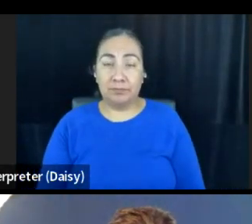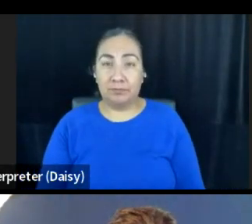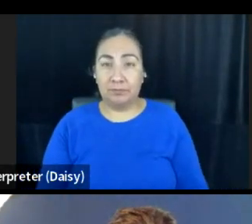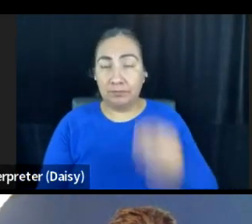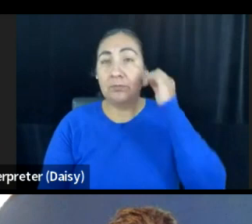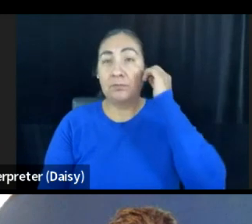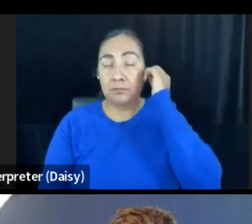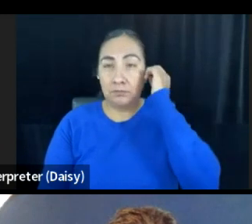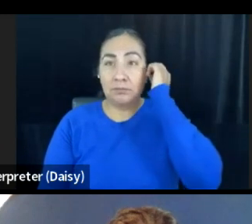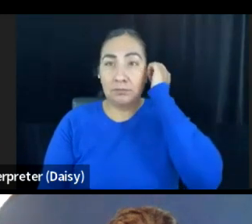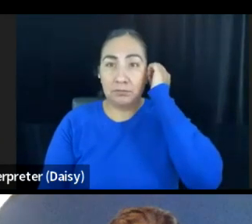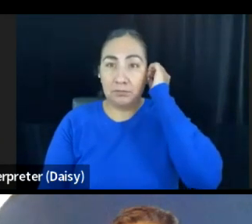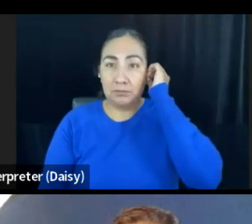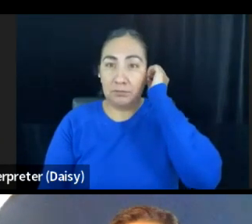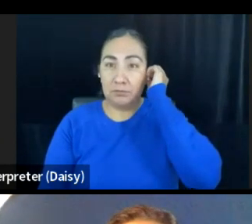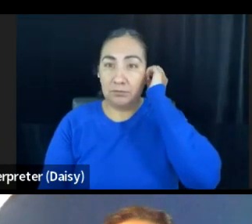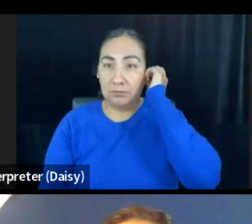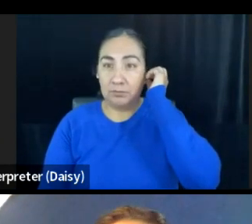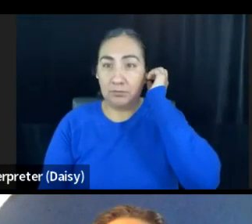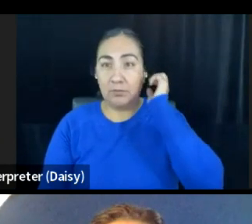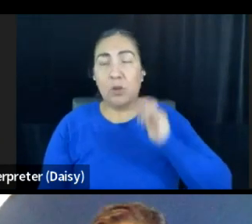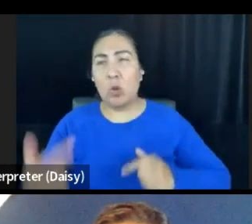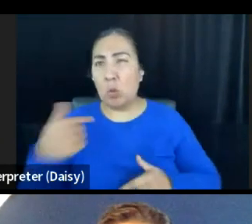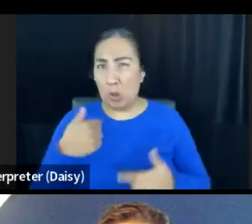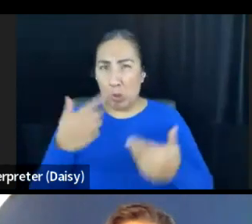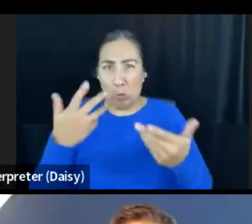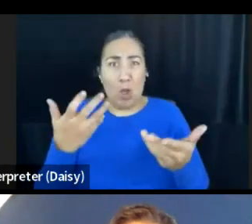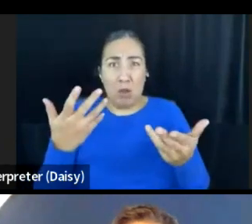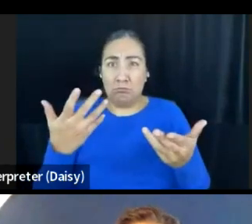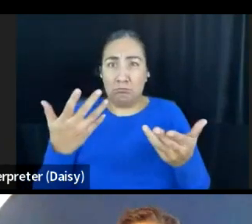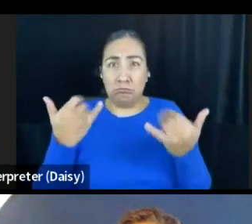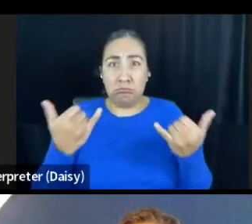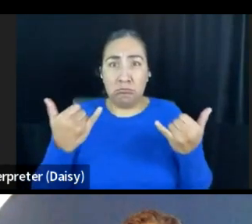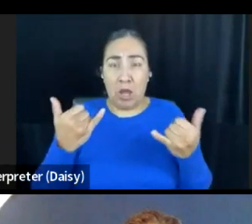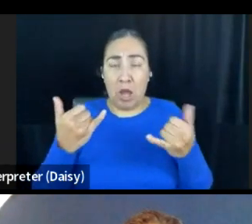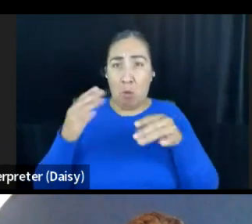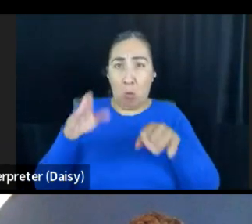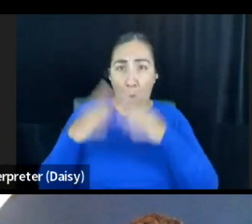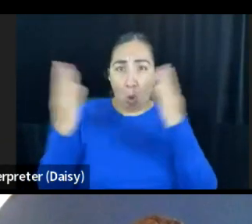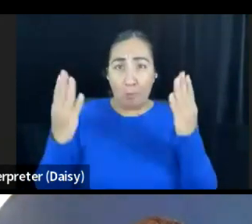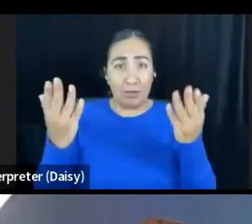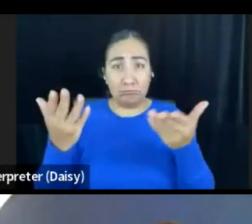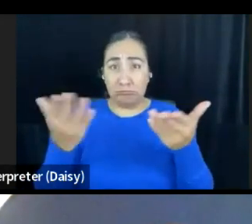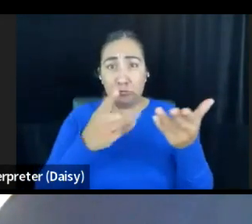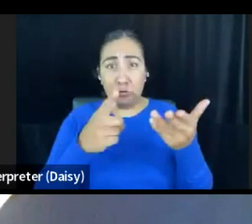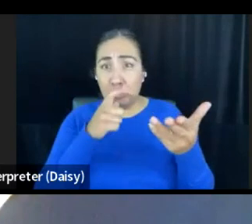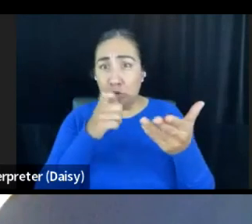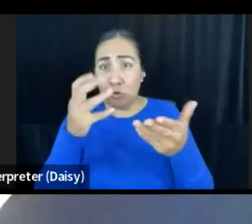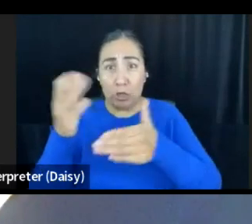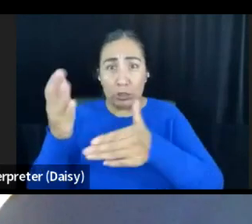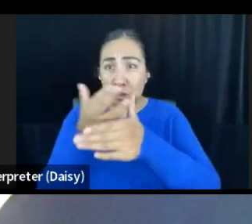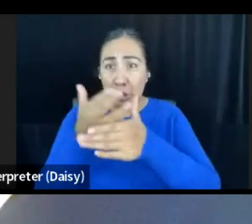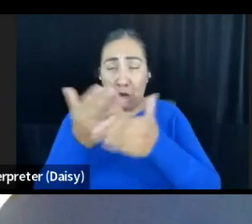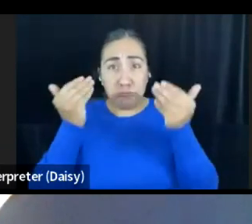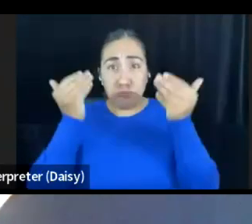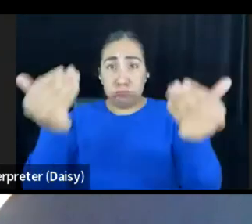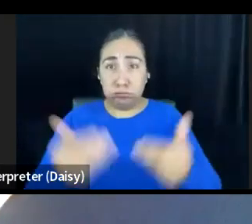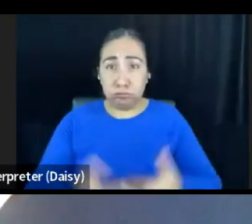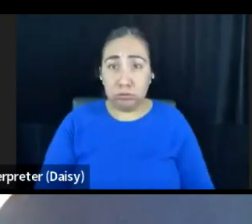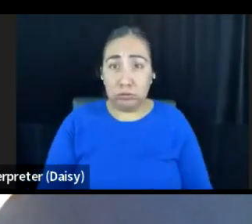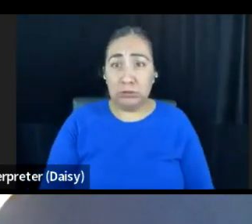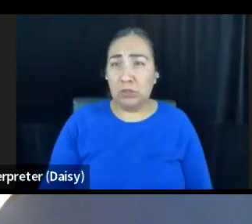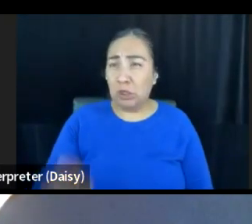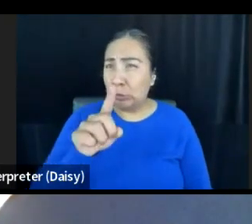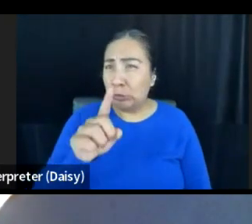We just sort of want to be able to open up the floor to anyone who wants to share. Heather, were you speaking? Because